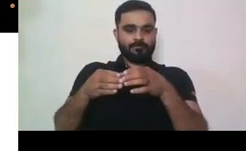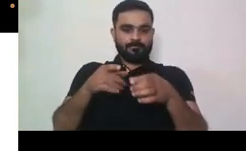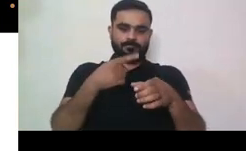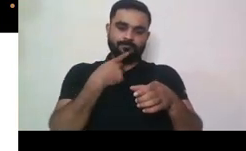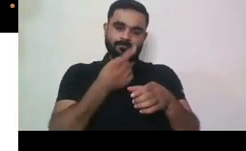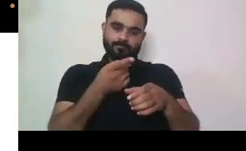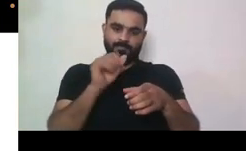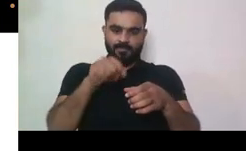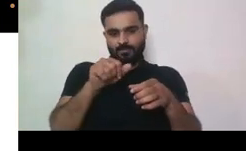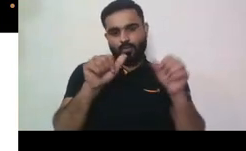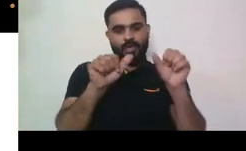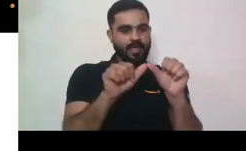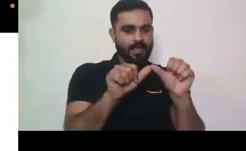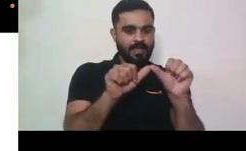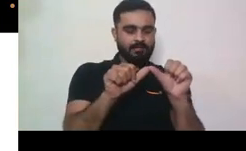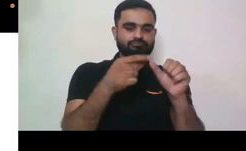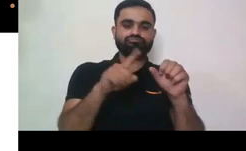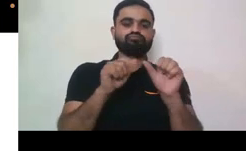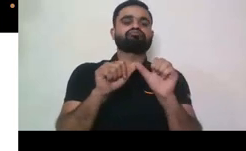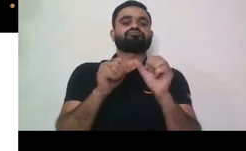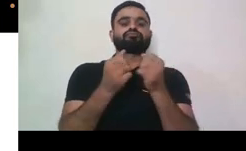is saying 2A. Nice.